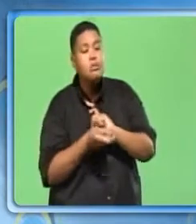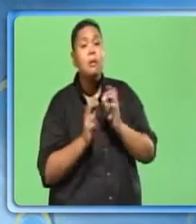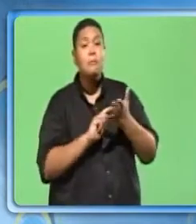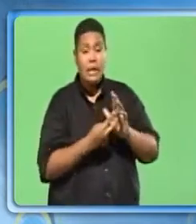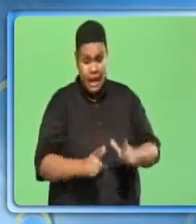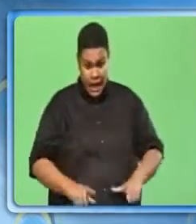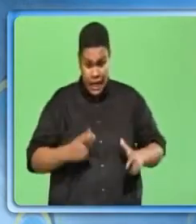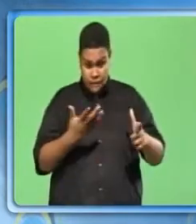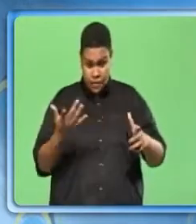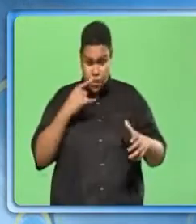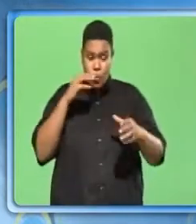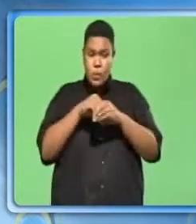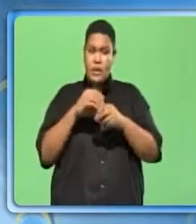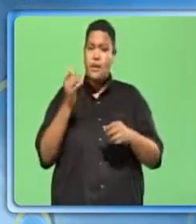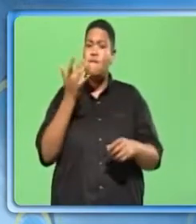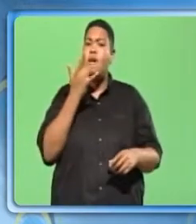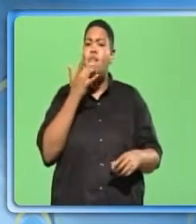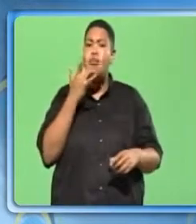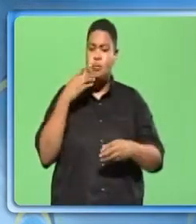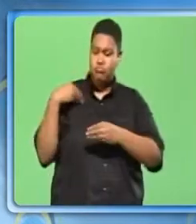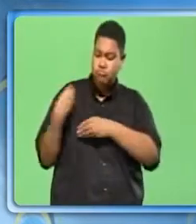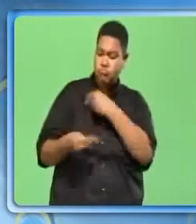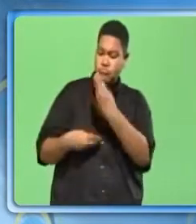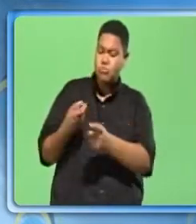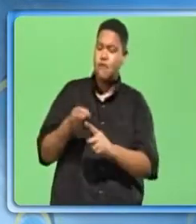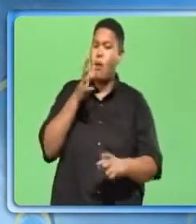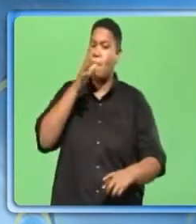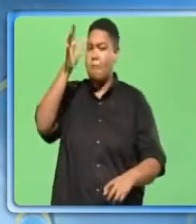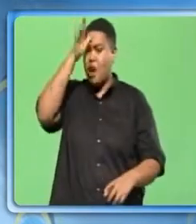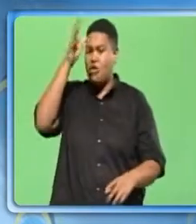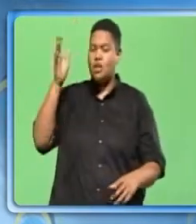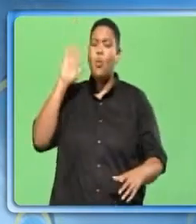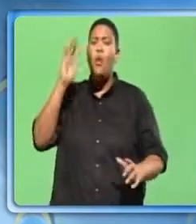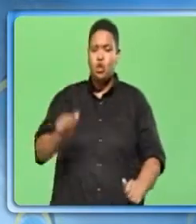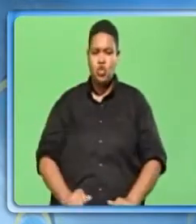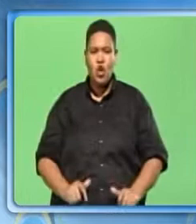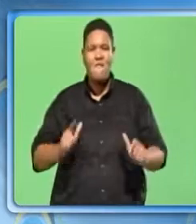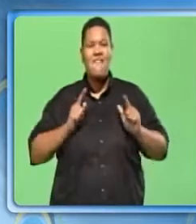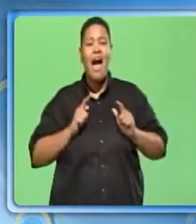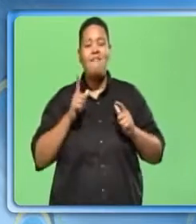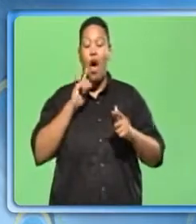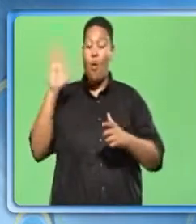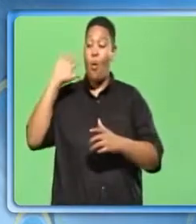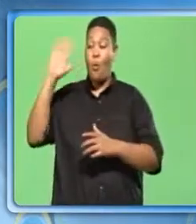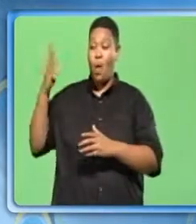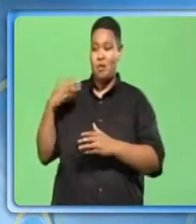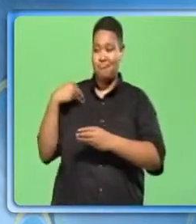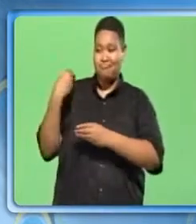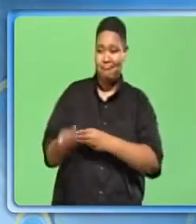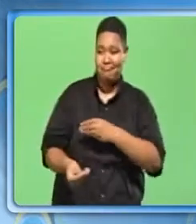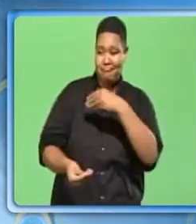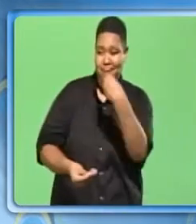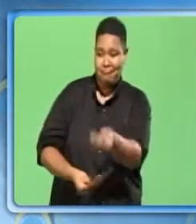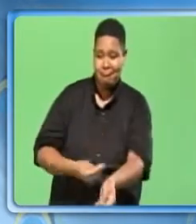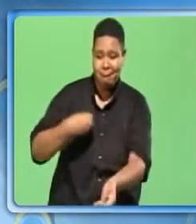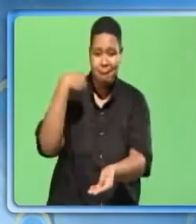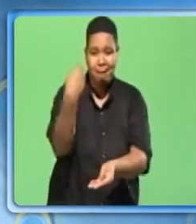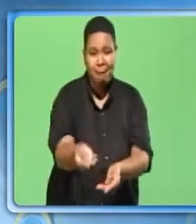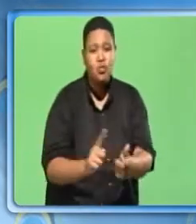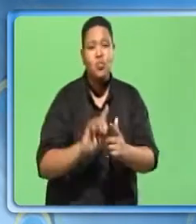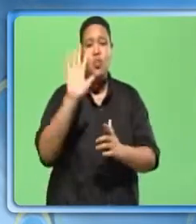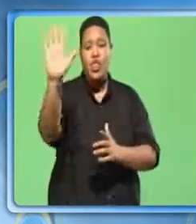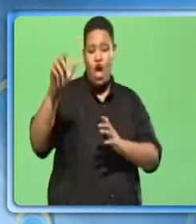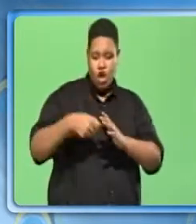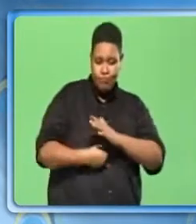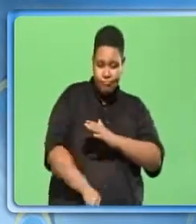organisms with favorable combinations of genes from their parents will survive and pass on those favorable genes to their